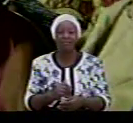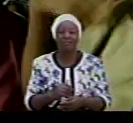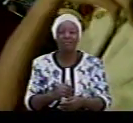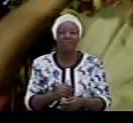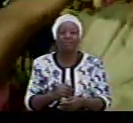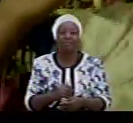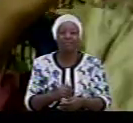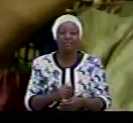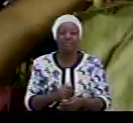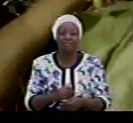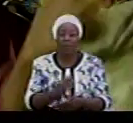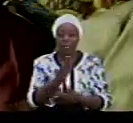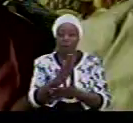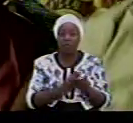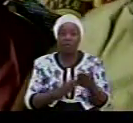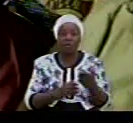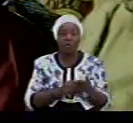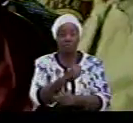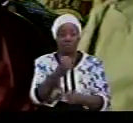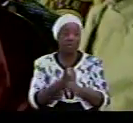Some years ago,